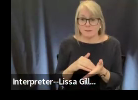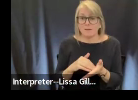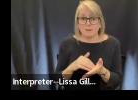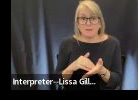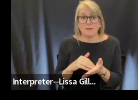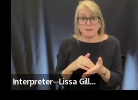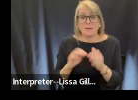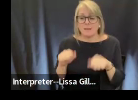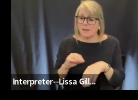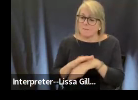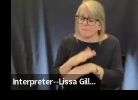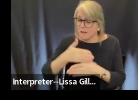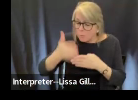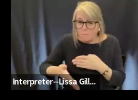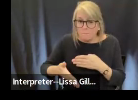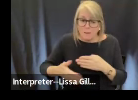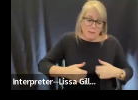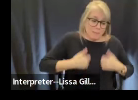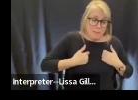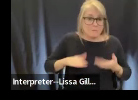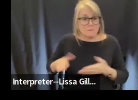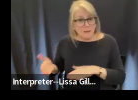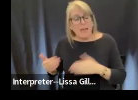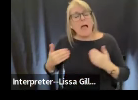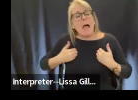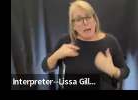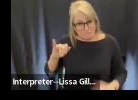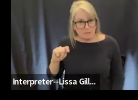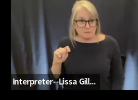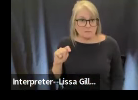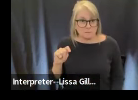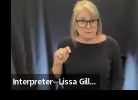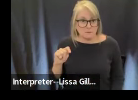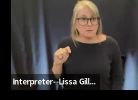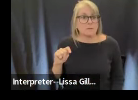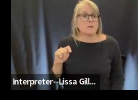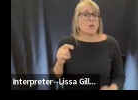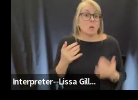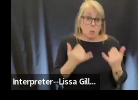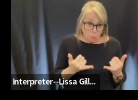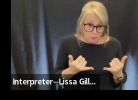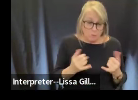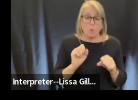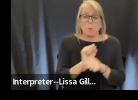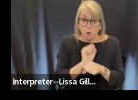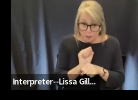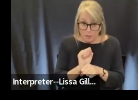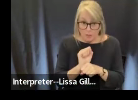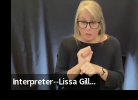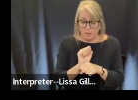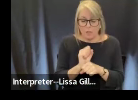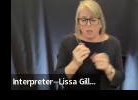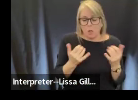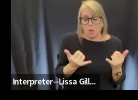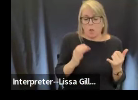death. Have that in your home, have it current, have it working. When I say current,